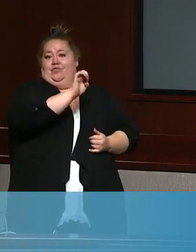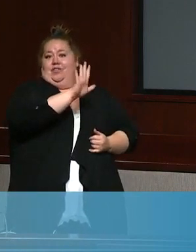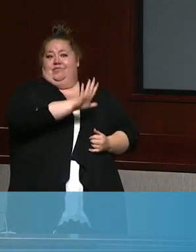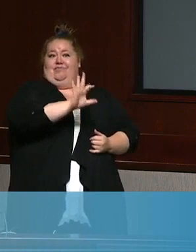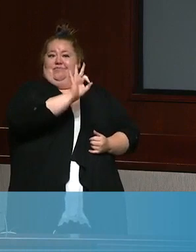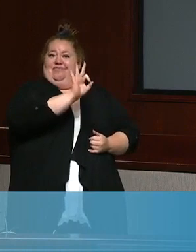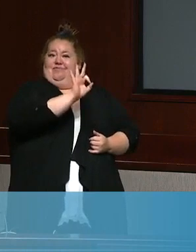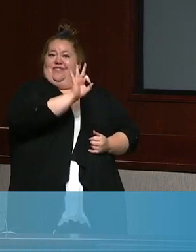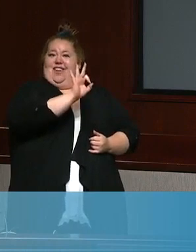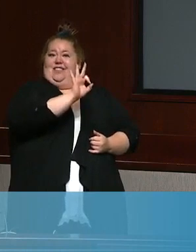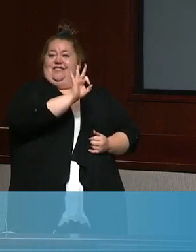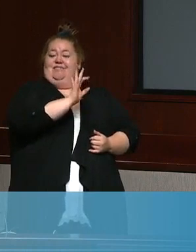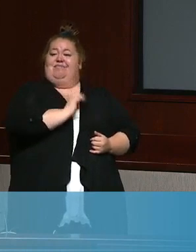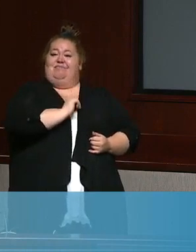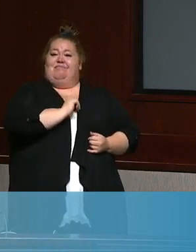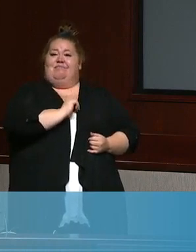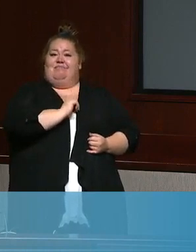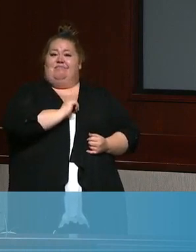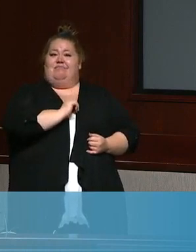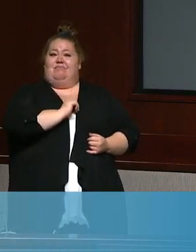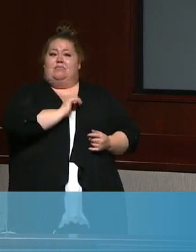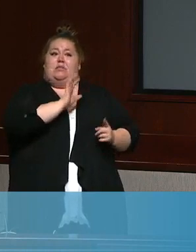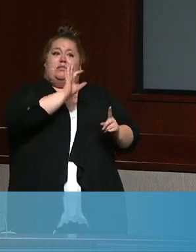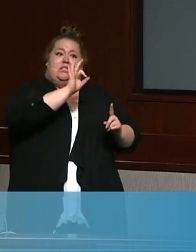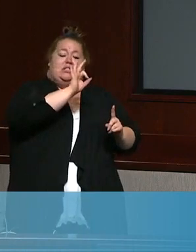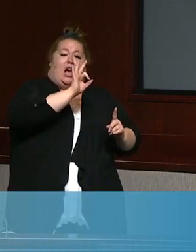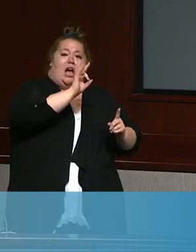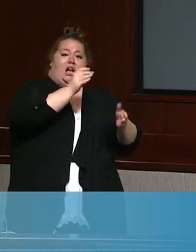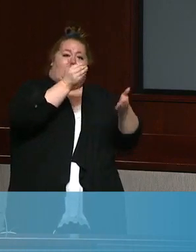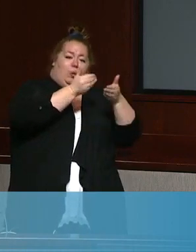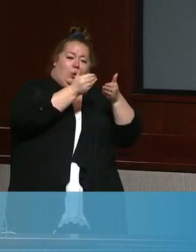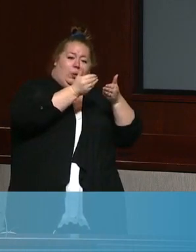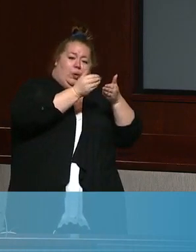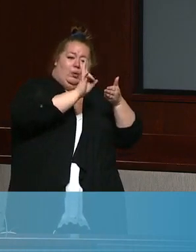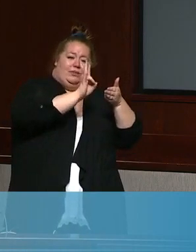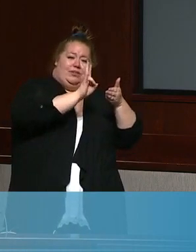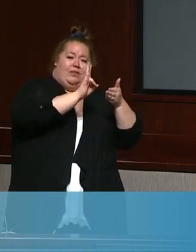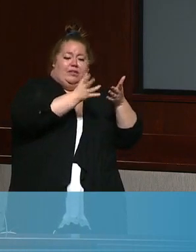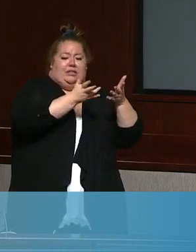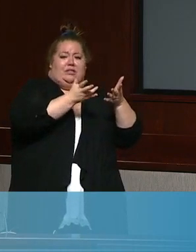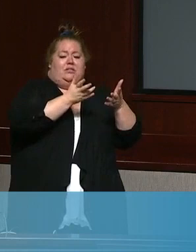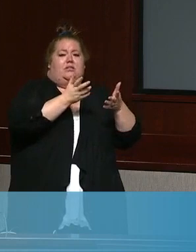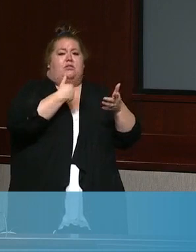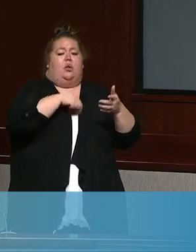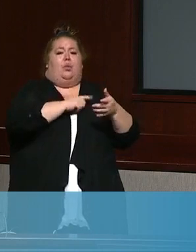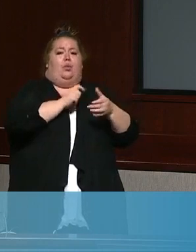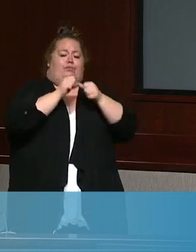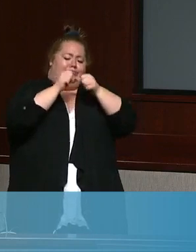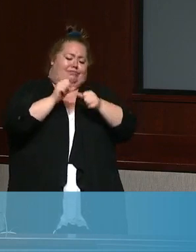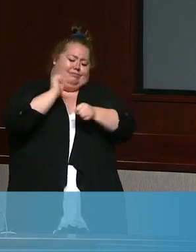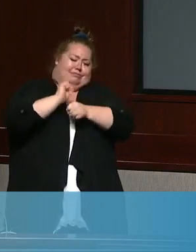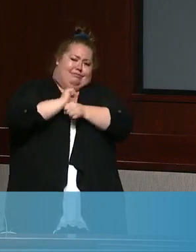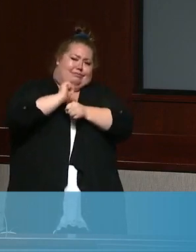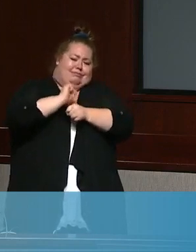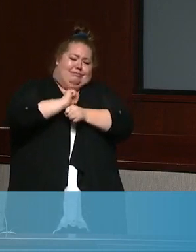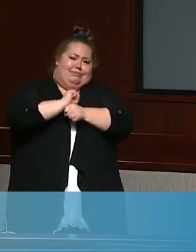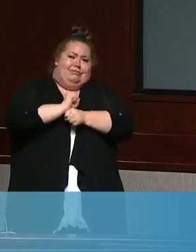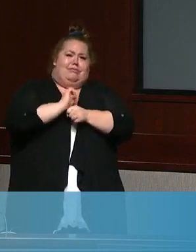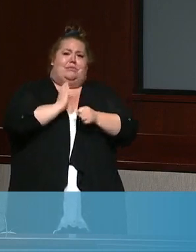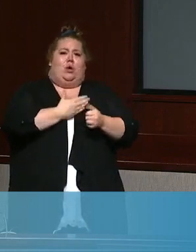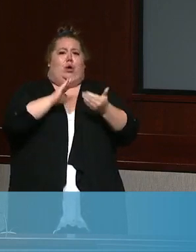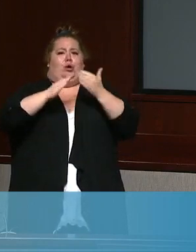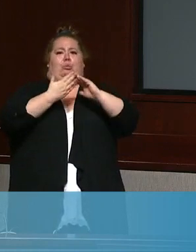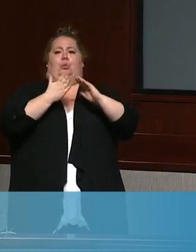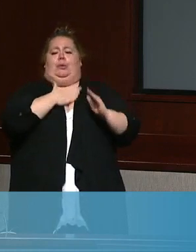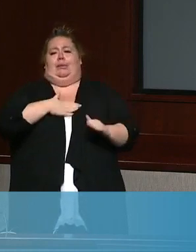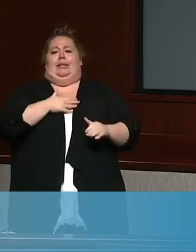it. 9 is close to 7. So we're going to be continuing to work hard. Our community needs to continue